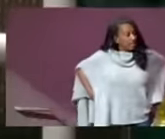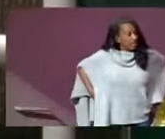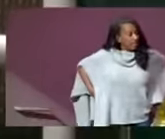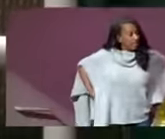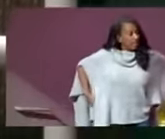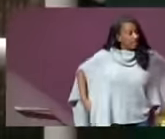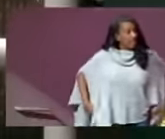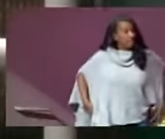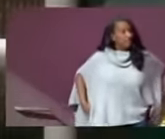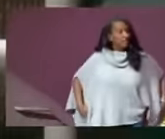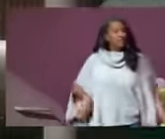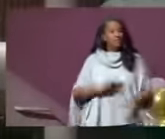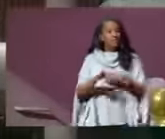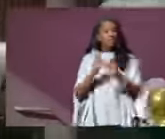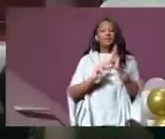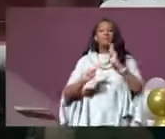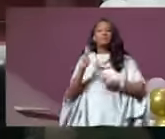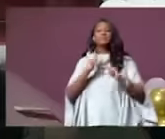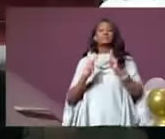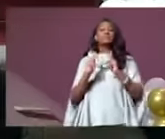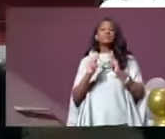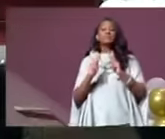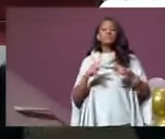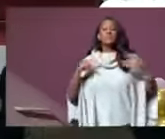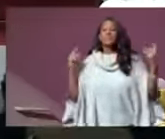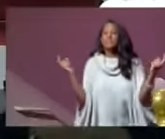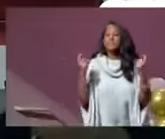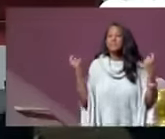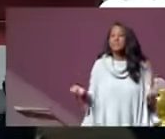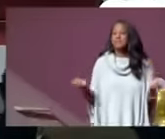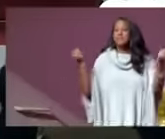hallelujah. Hallelujah. Salvation.